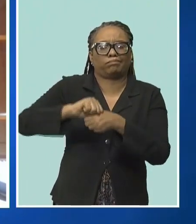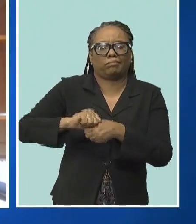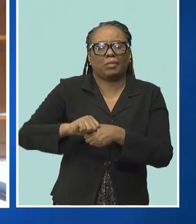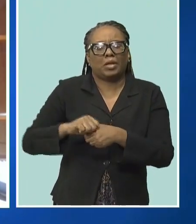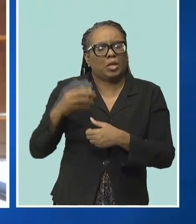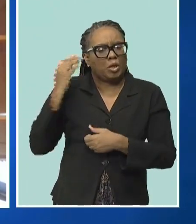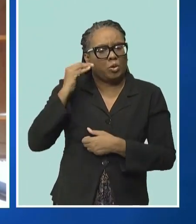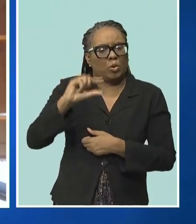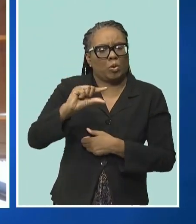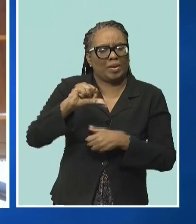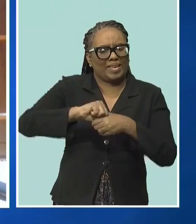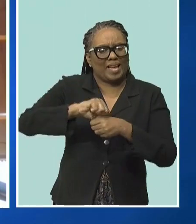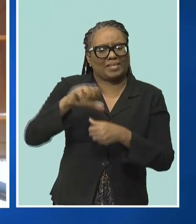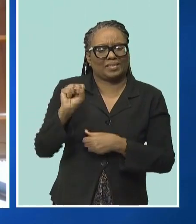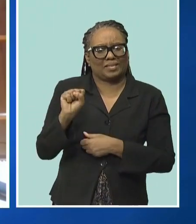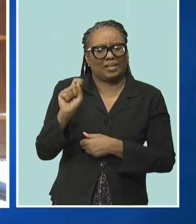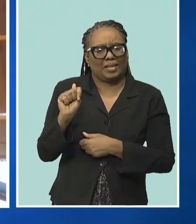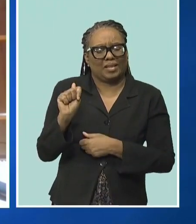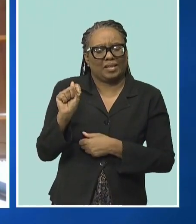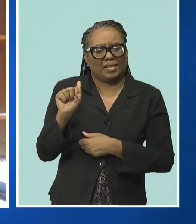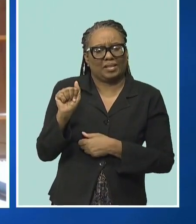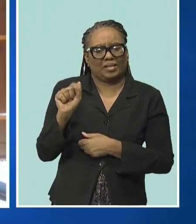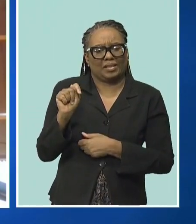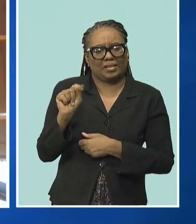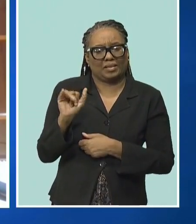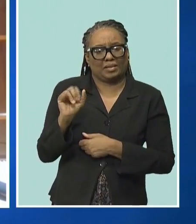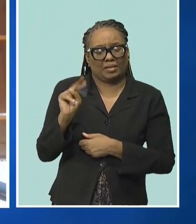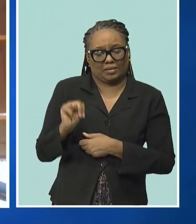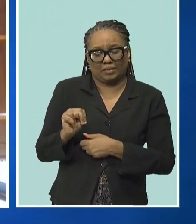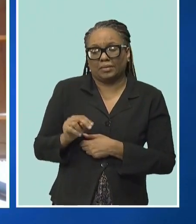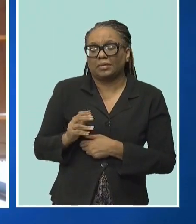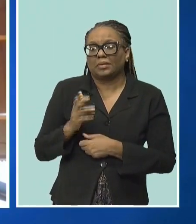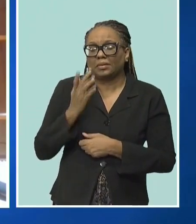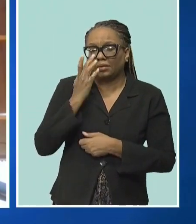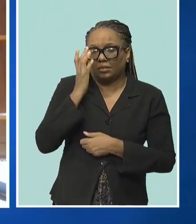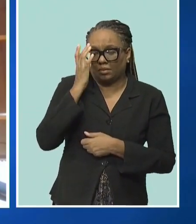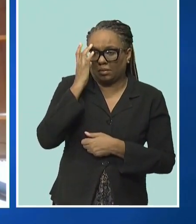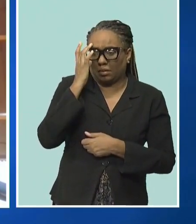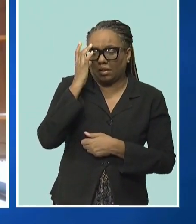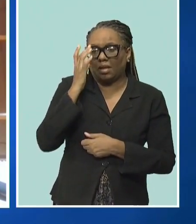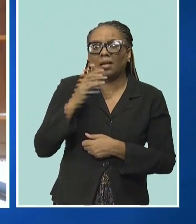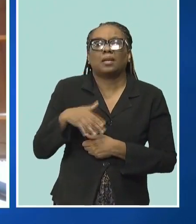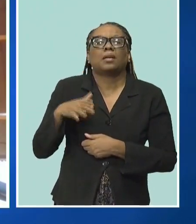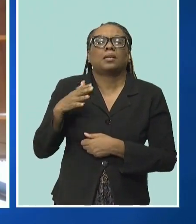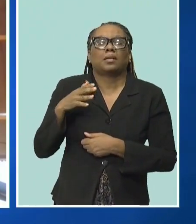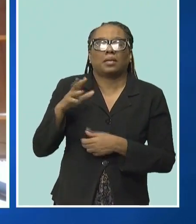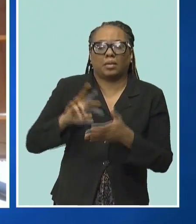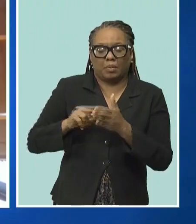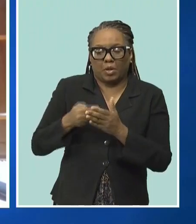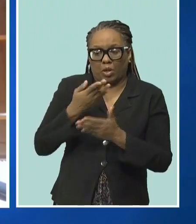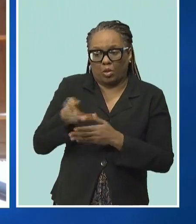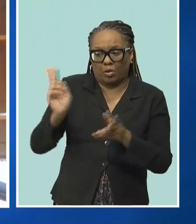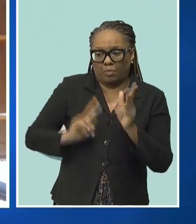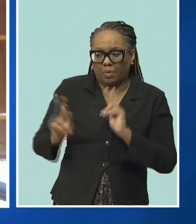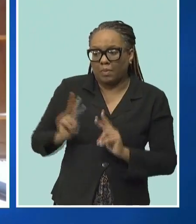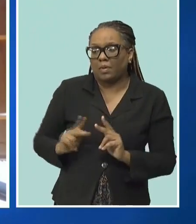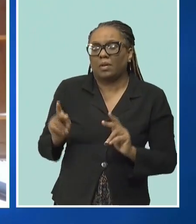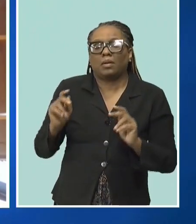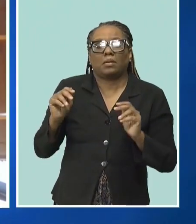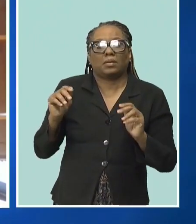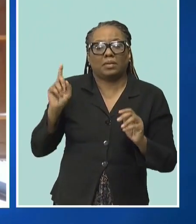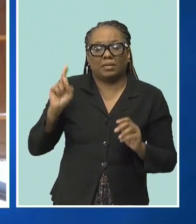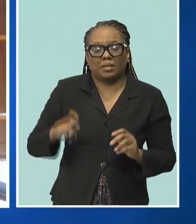them the provision where they're entitled to medical checks, they're entitled to rain protection